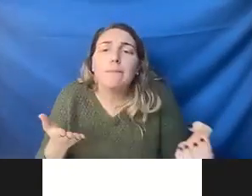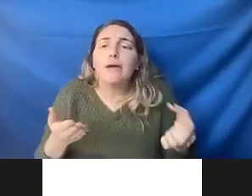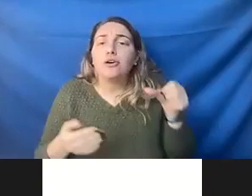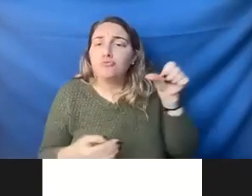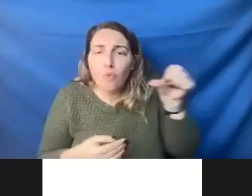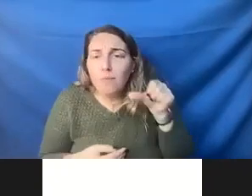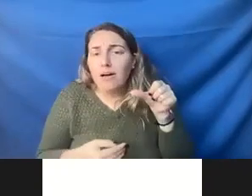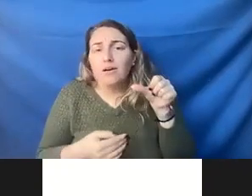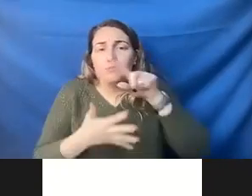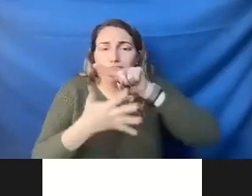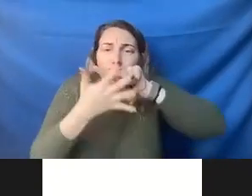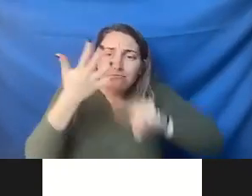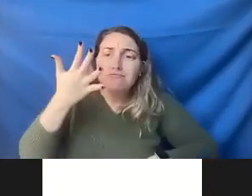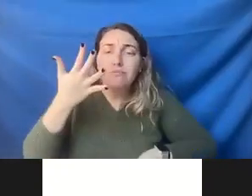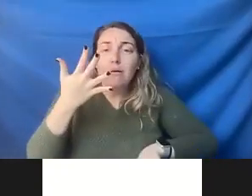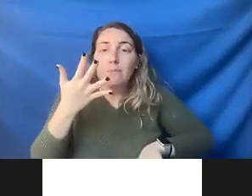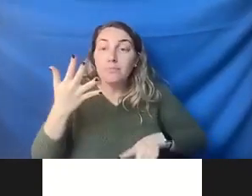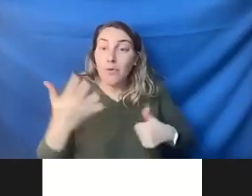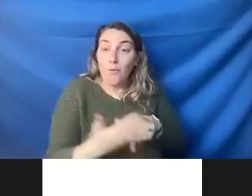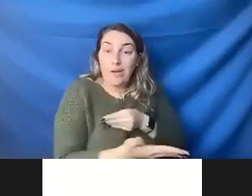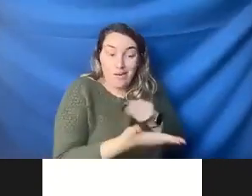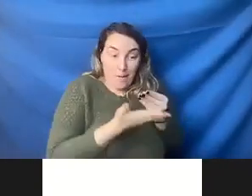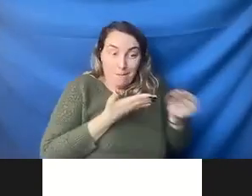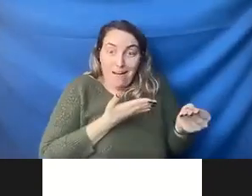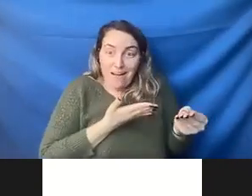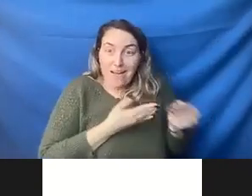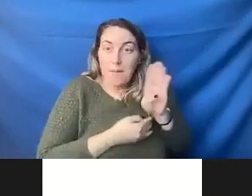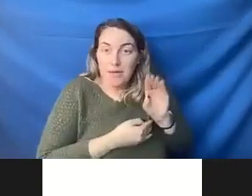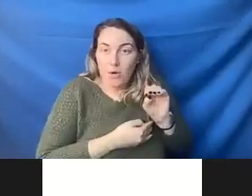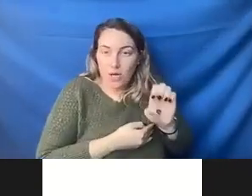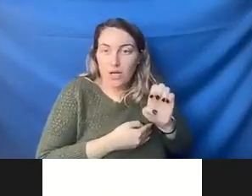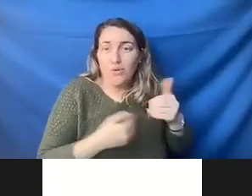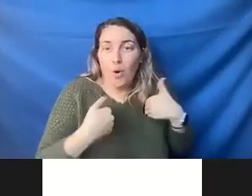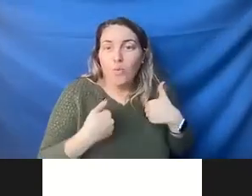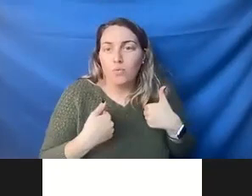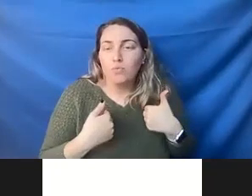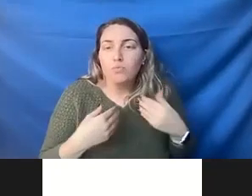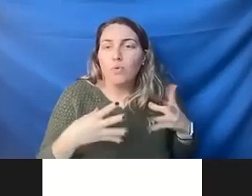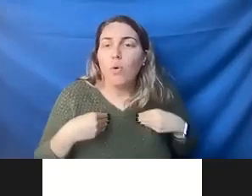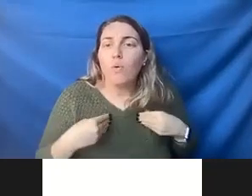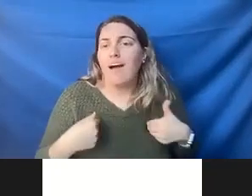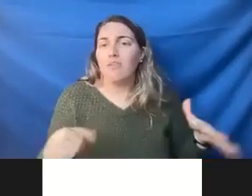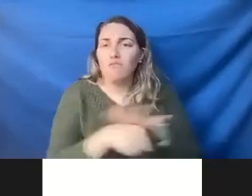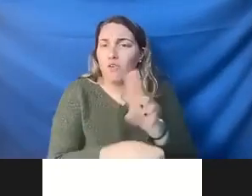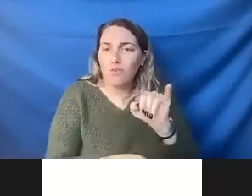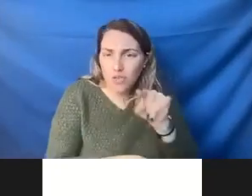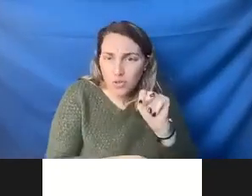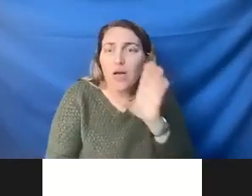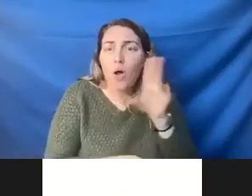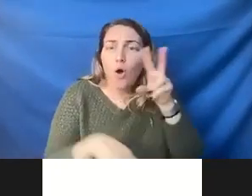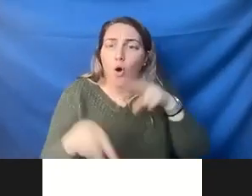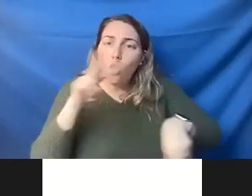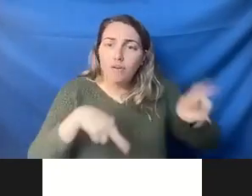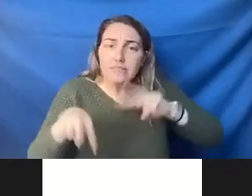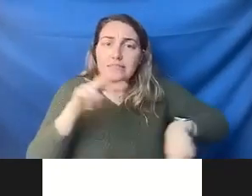cones, are purchased, owned, and maintained by the BOE. We actually have an entire unit, the ramp unit, that oversees the deployment